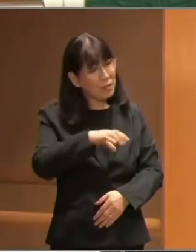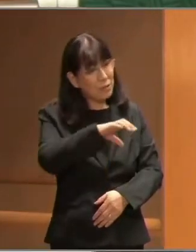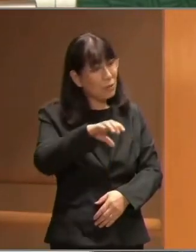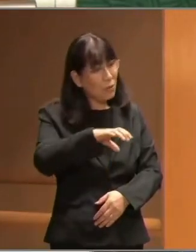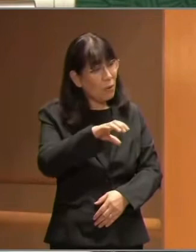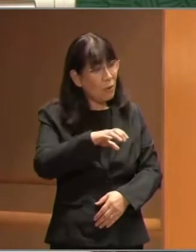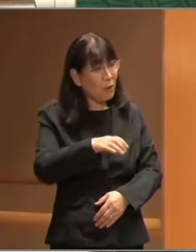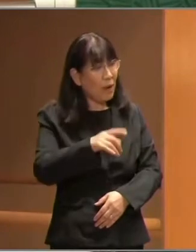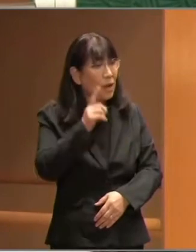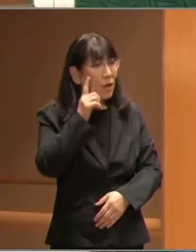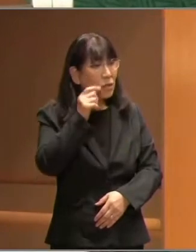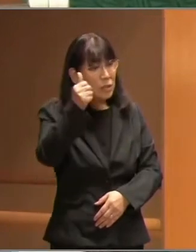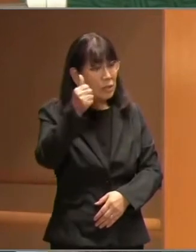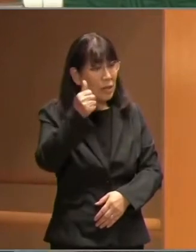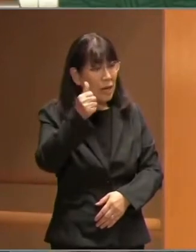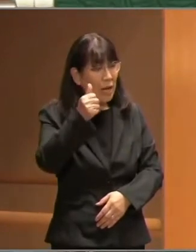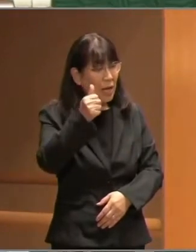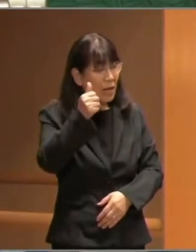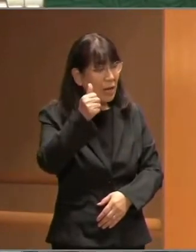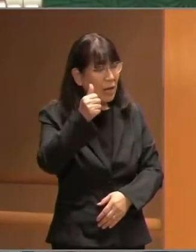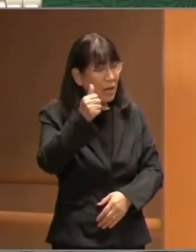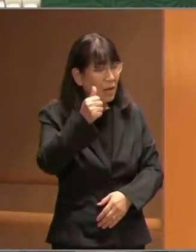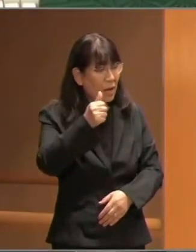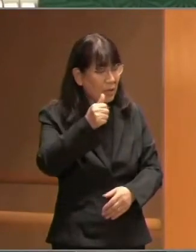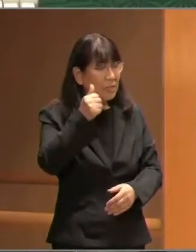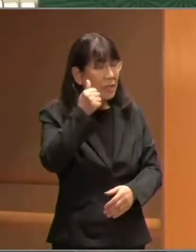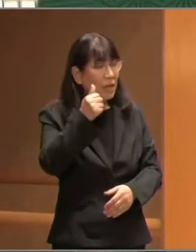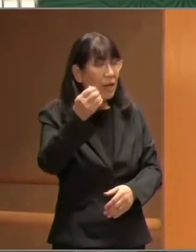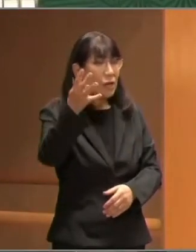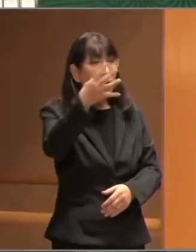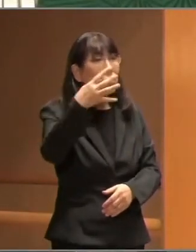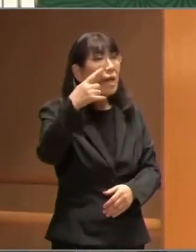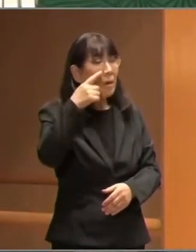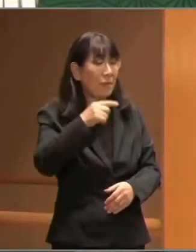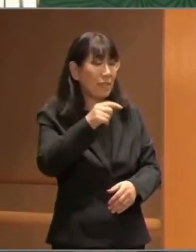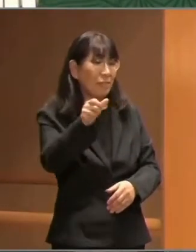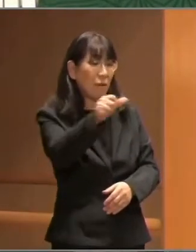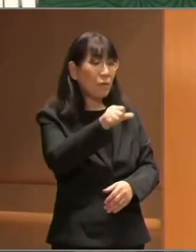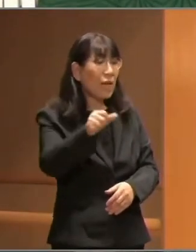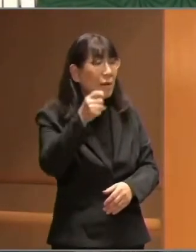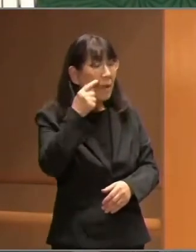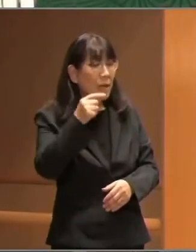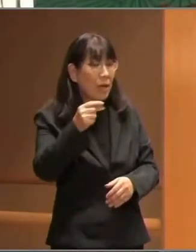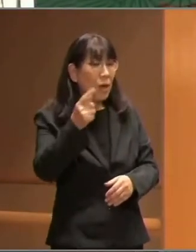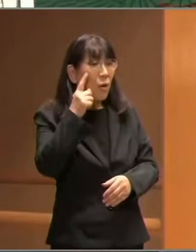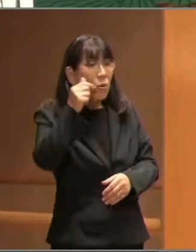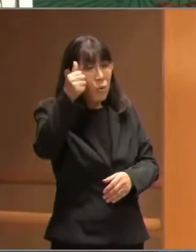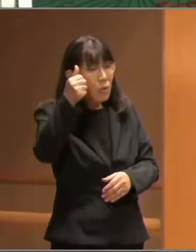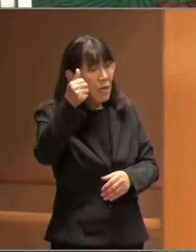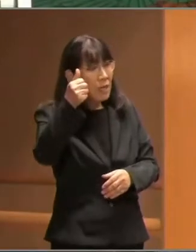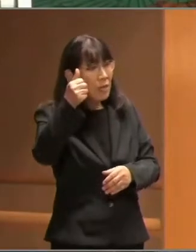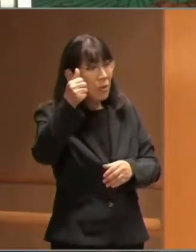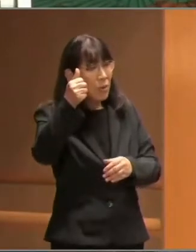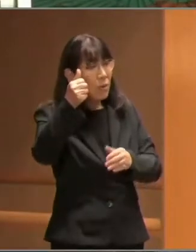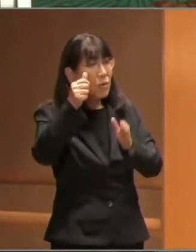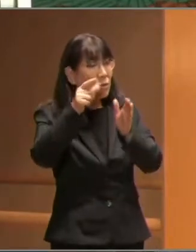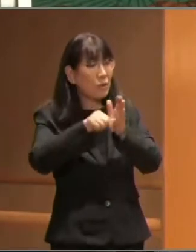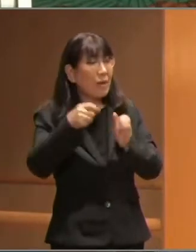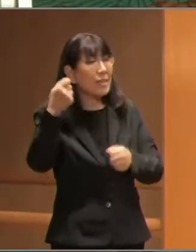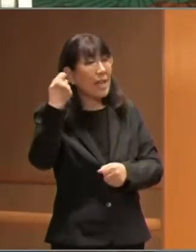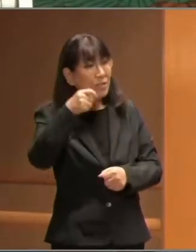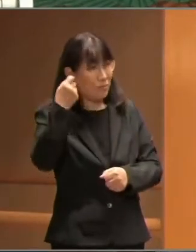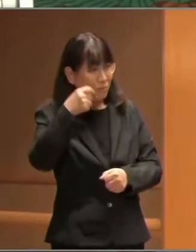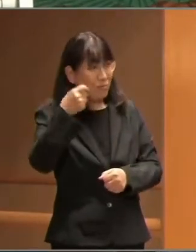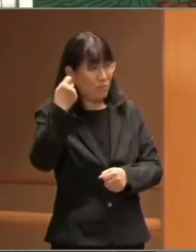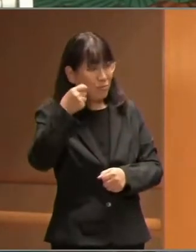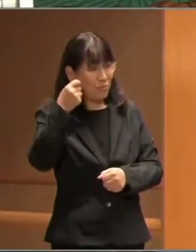our papers. My father was the fourth generation, and I myself was the fifth generation of